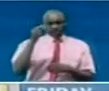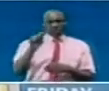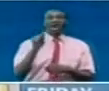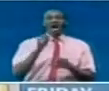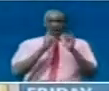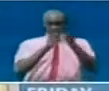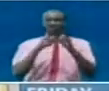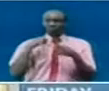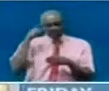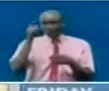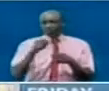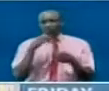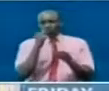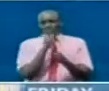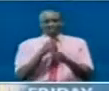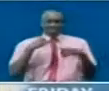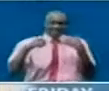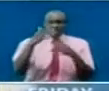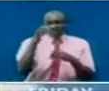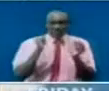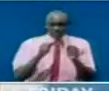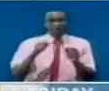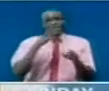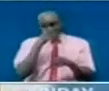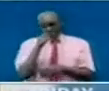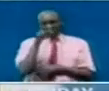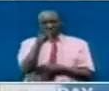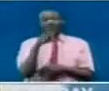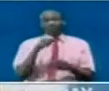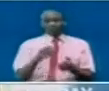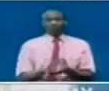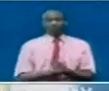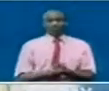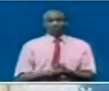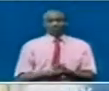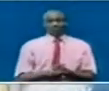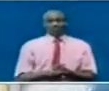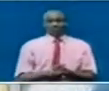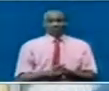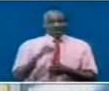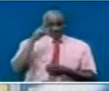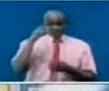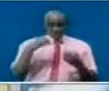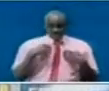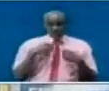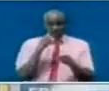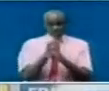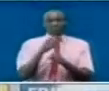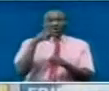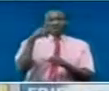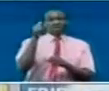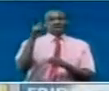you think should be done to both the theatre and film industry in Kenya to make it better than what it is currently? It's a good thing that you bring up the Kalasha